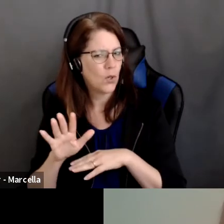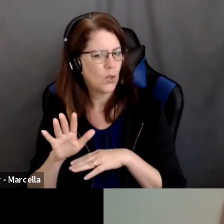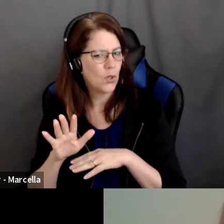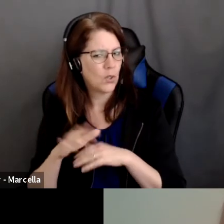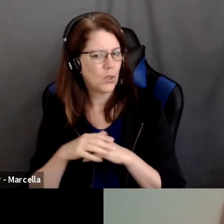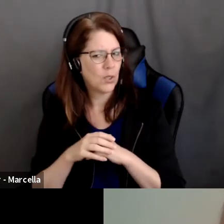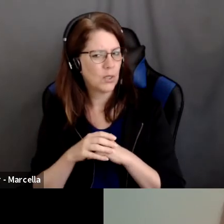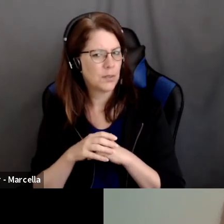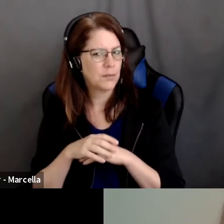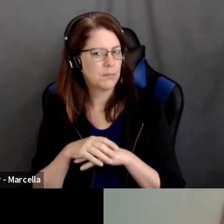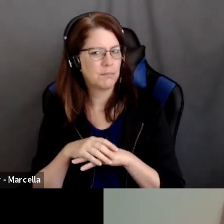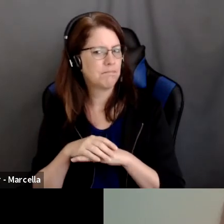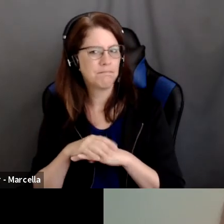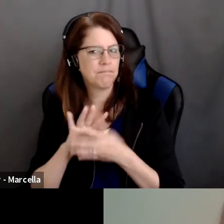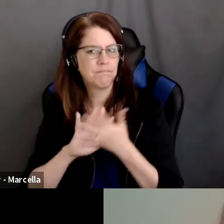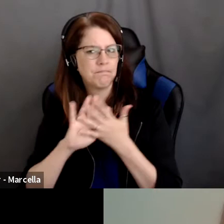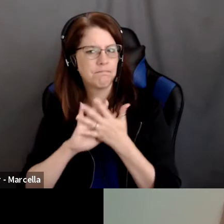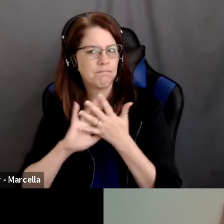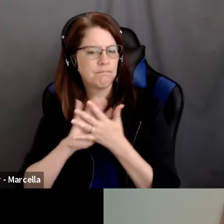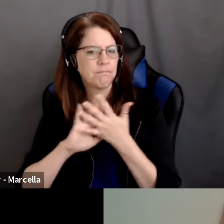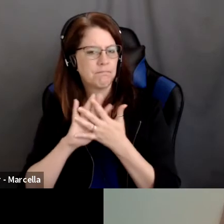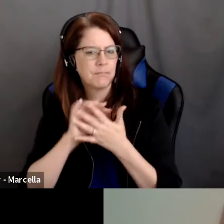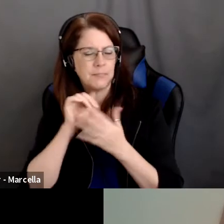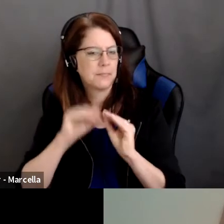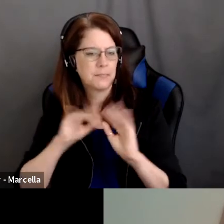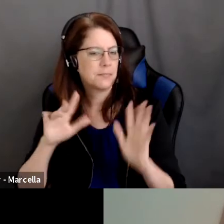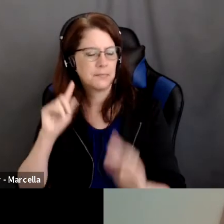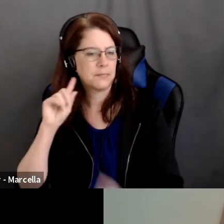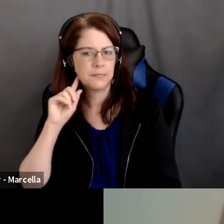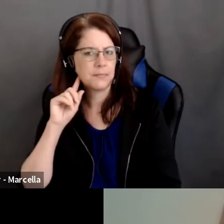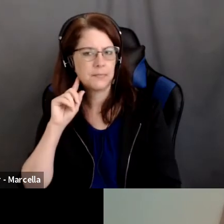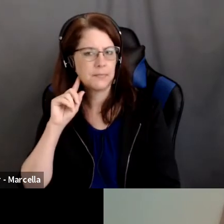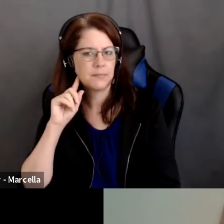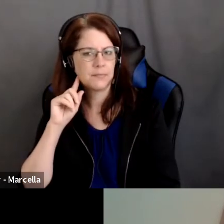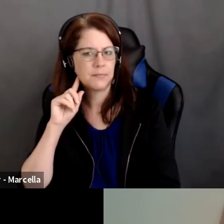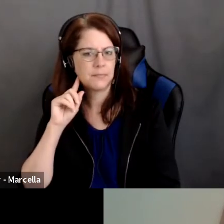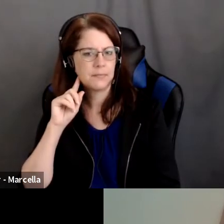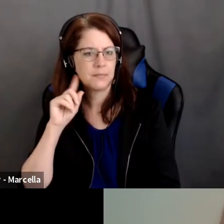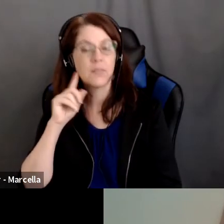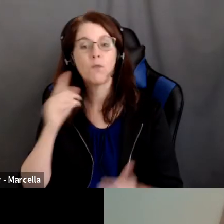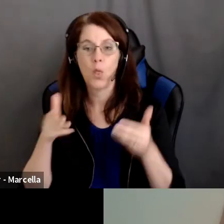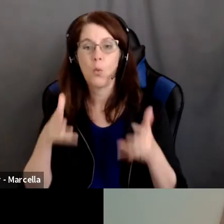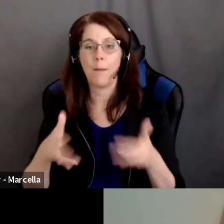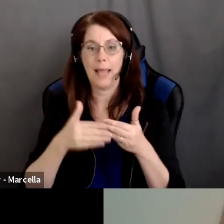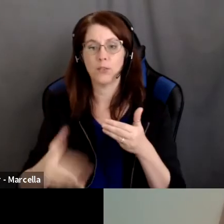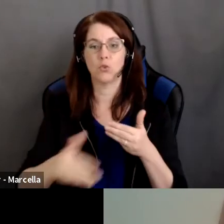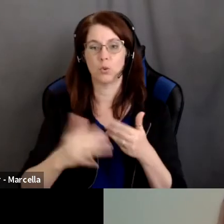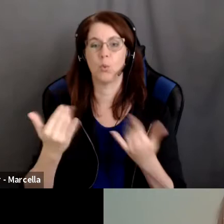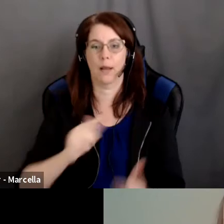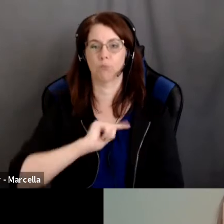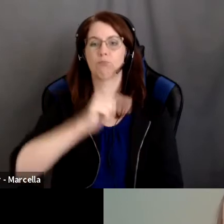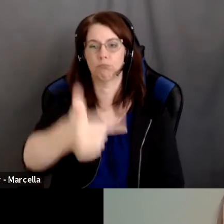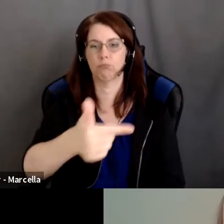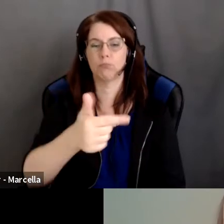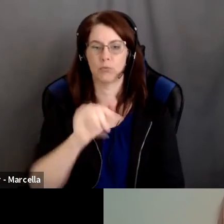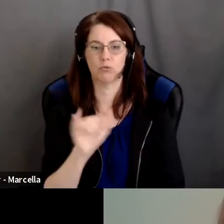we will to have time for the remainder of your presentation. So we'll turn it back over to you,